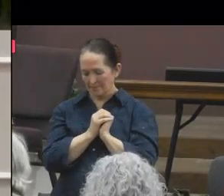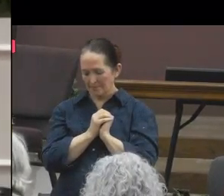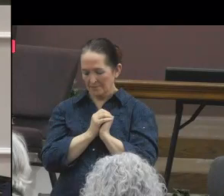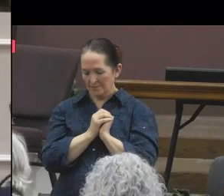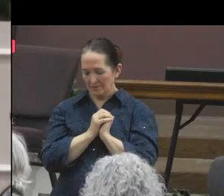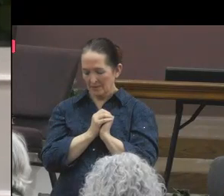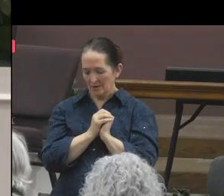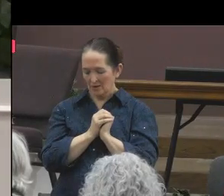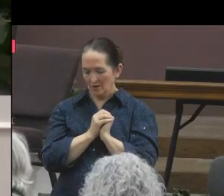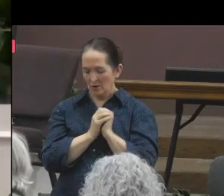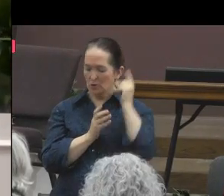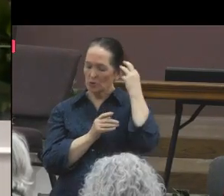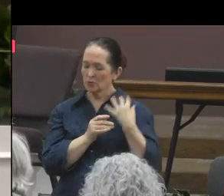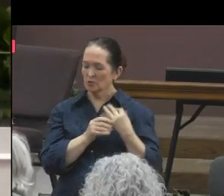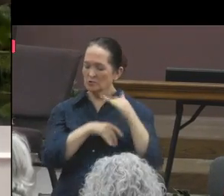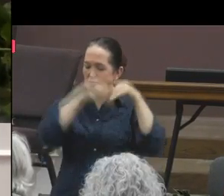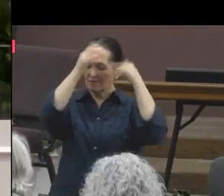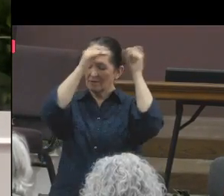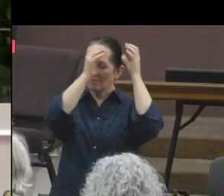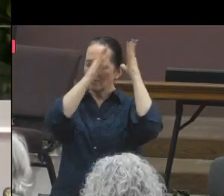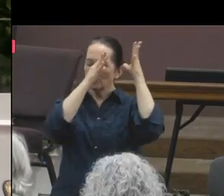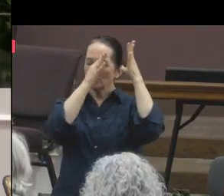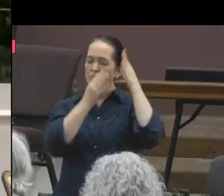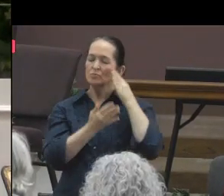Our gracious Heavenly Father, as we pause right now,